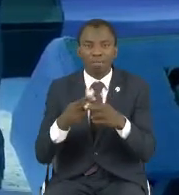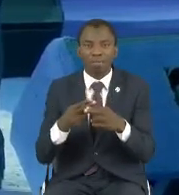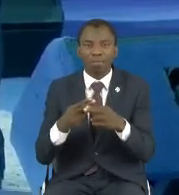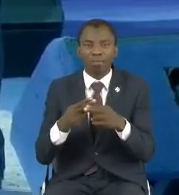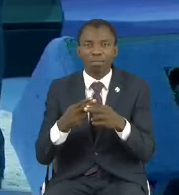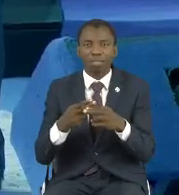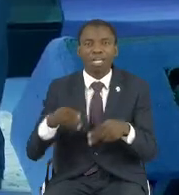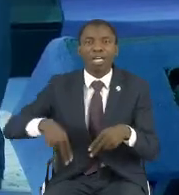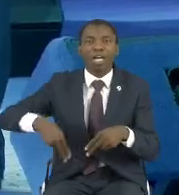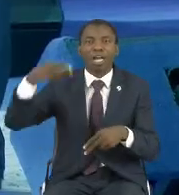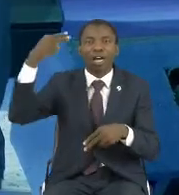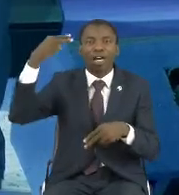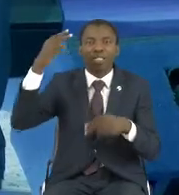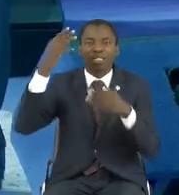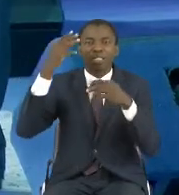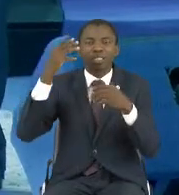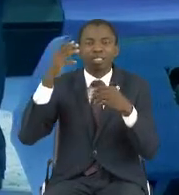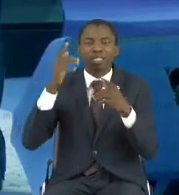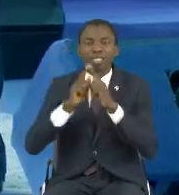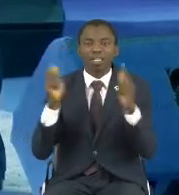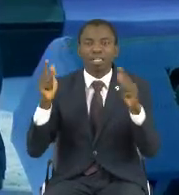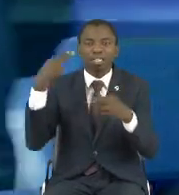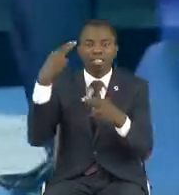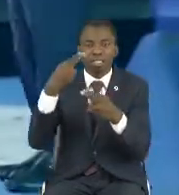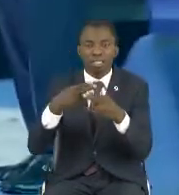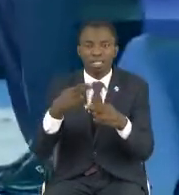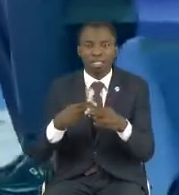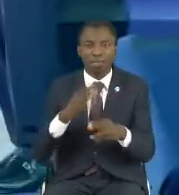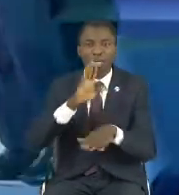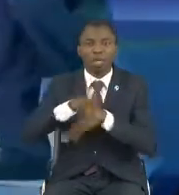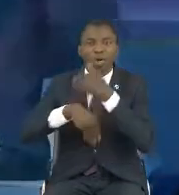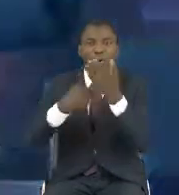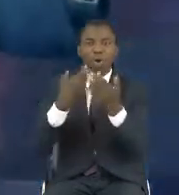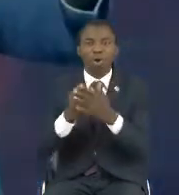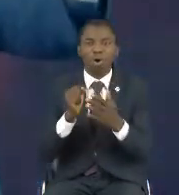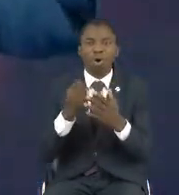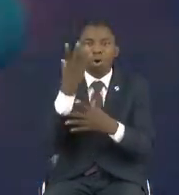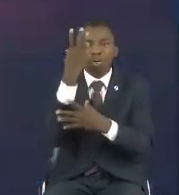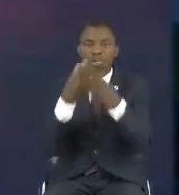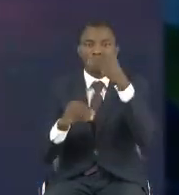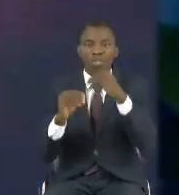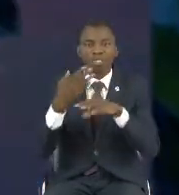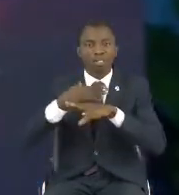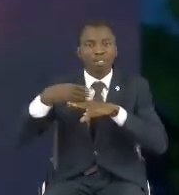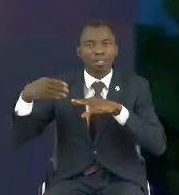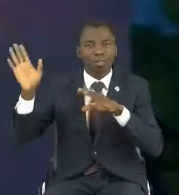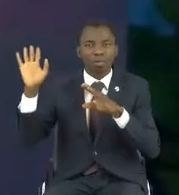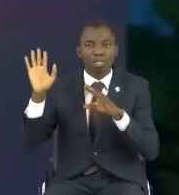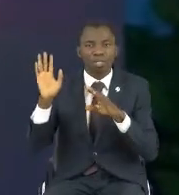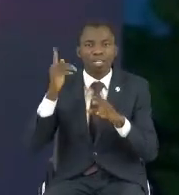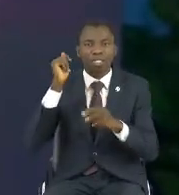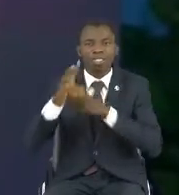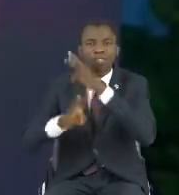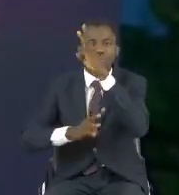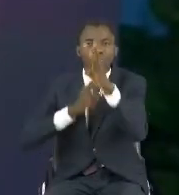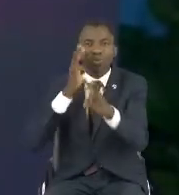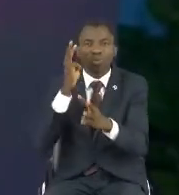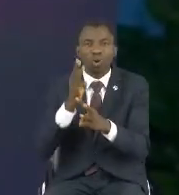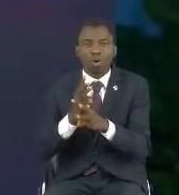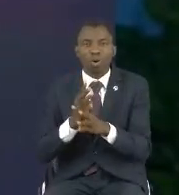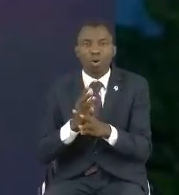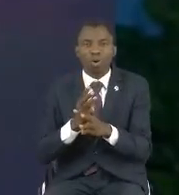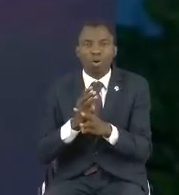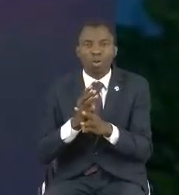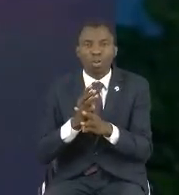high sounding names, all fading away. The world languishes and fadeth